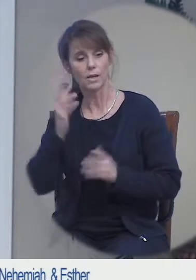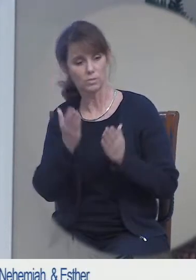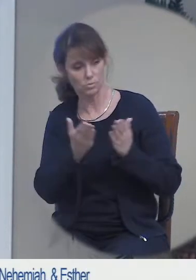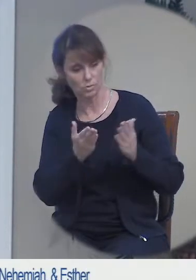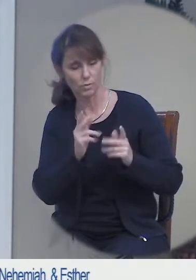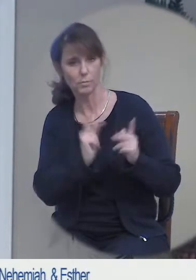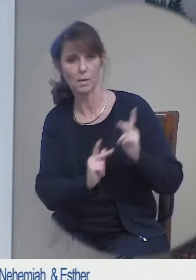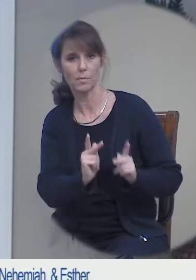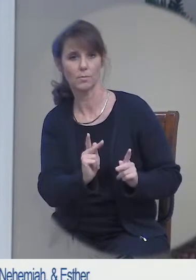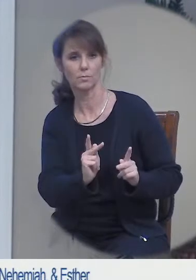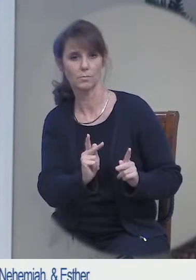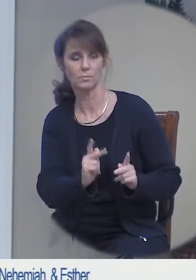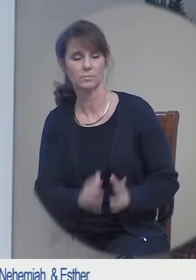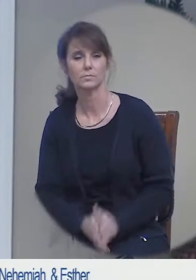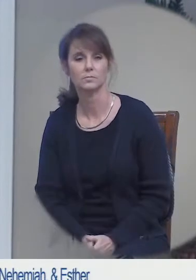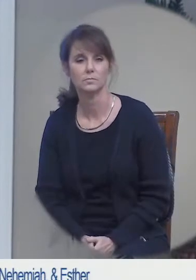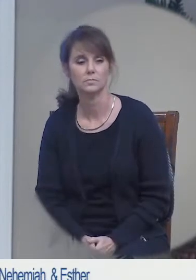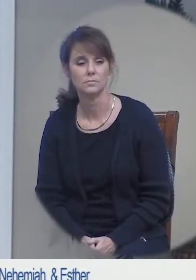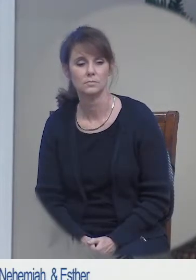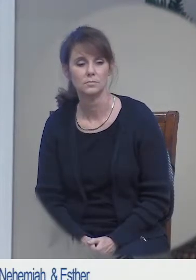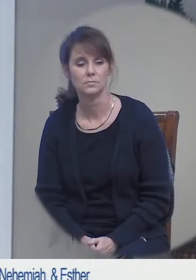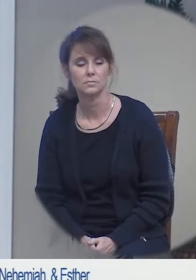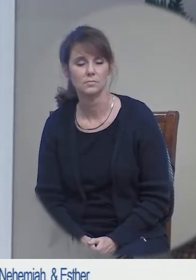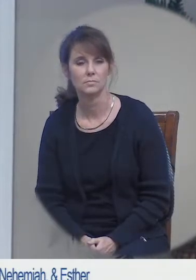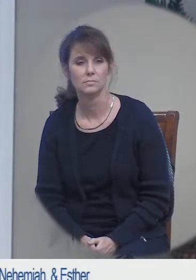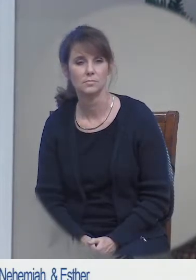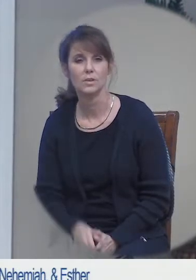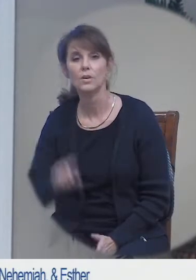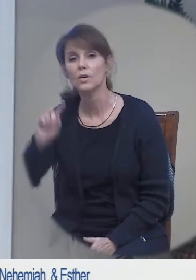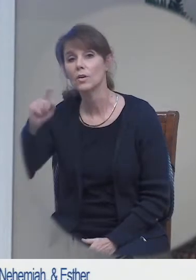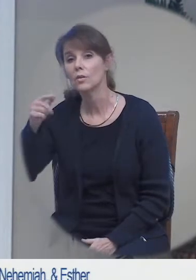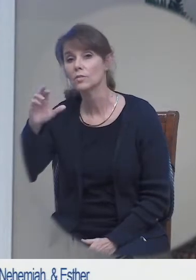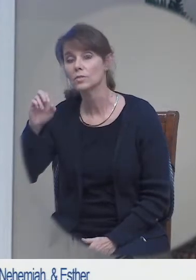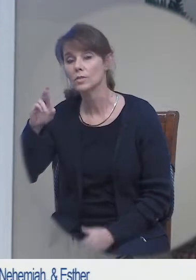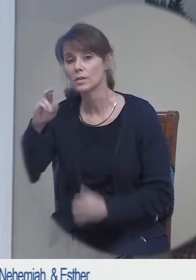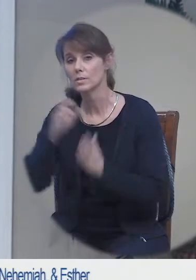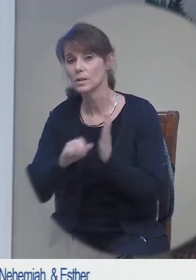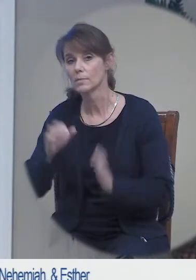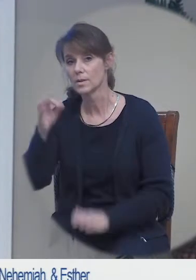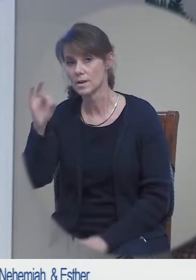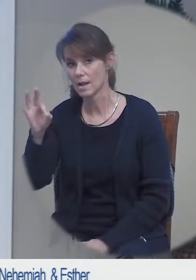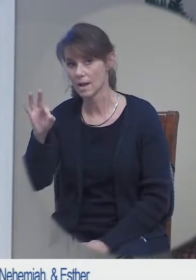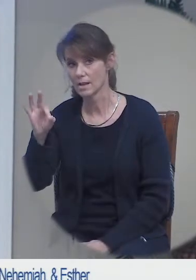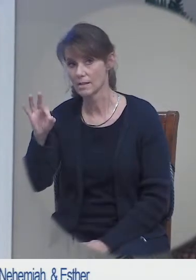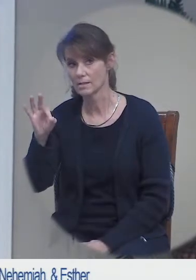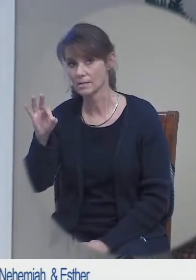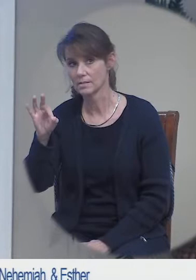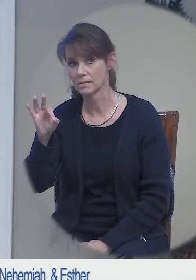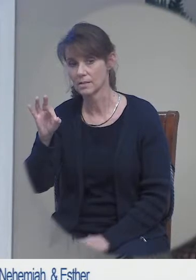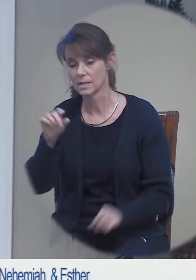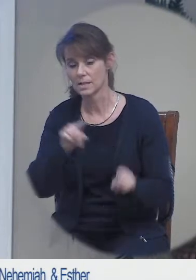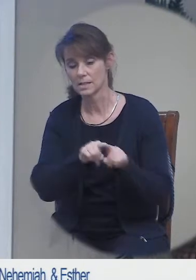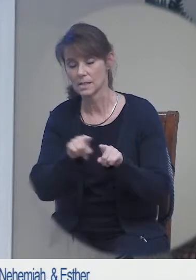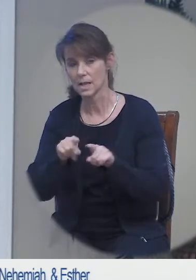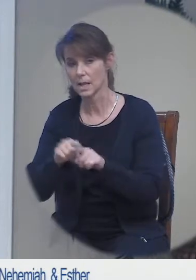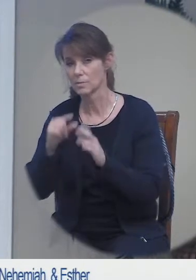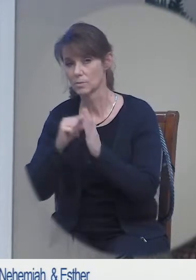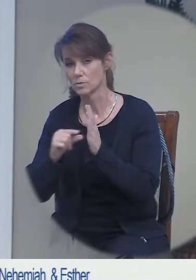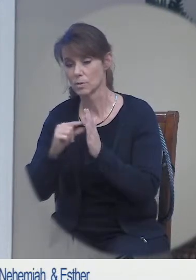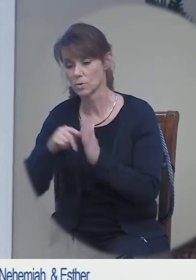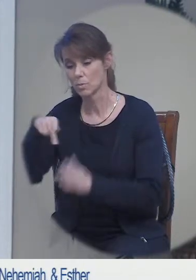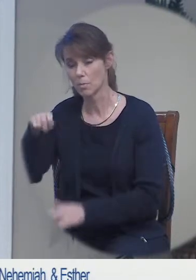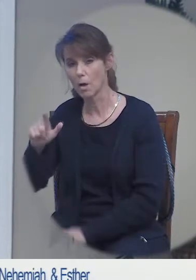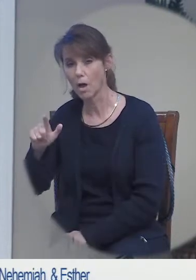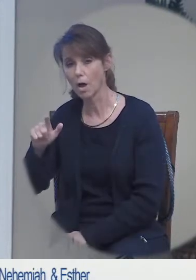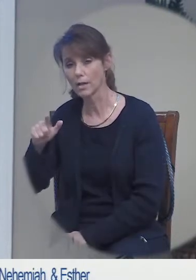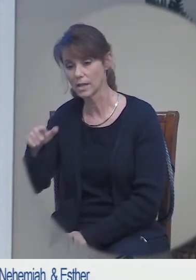I mean, we have a passage like that in the New Testament, don't we? In 1 Corinthians chapter 9, don't we? The Apostle Paul talks about himself as